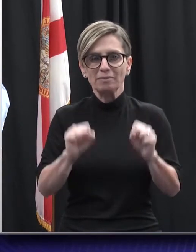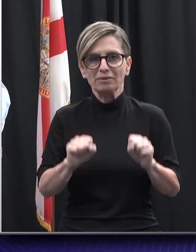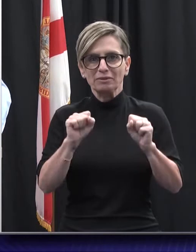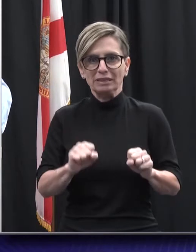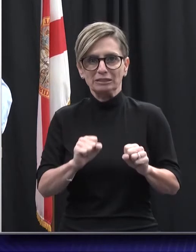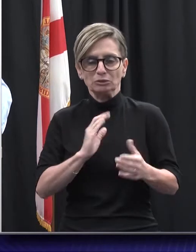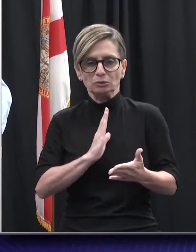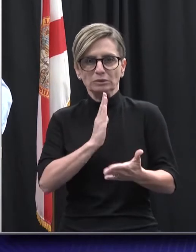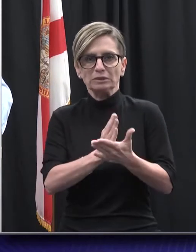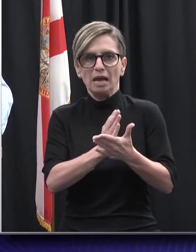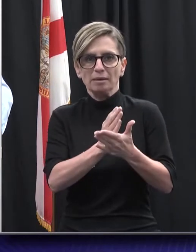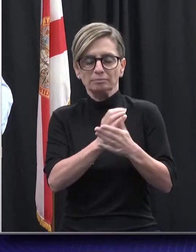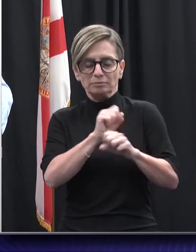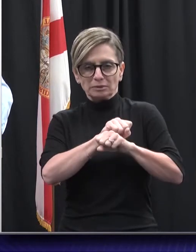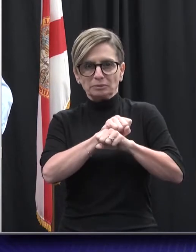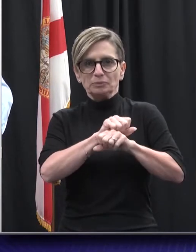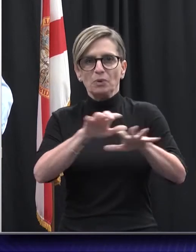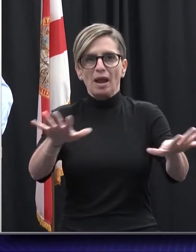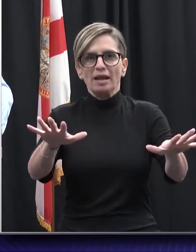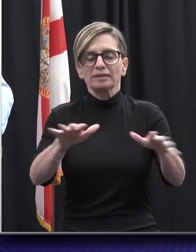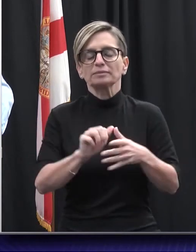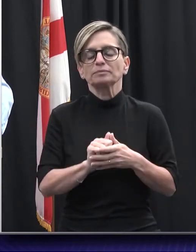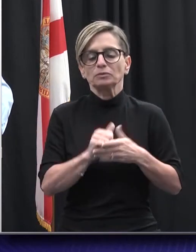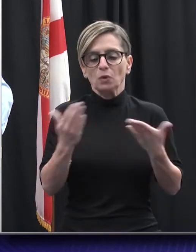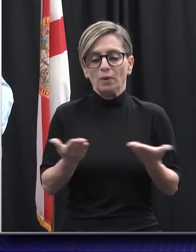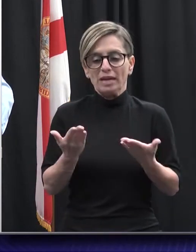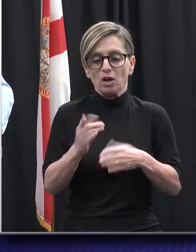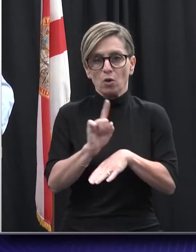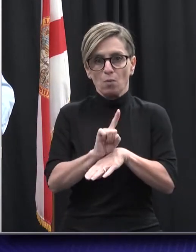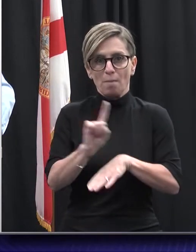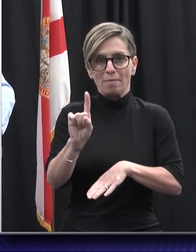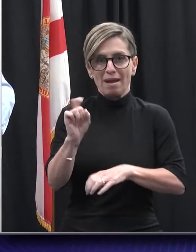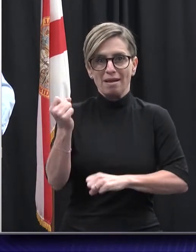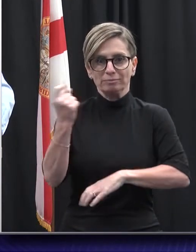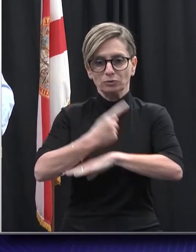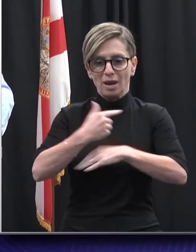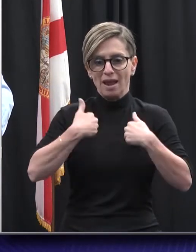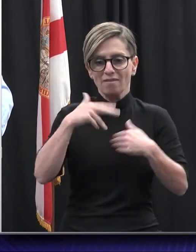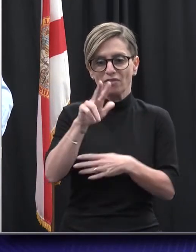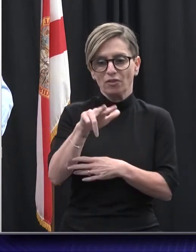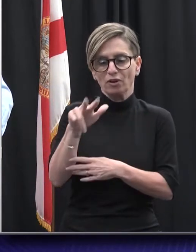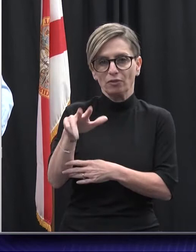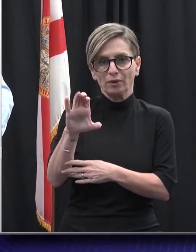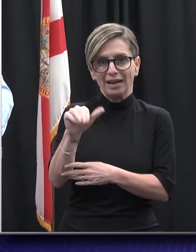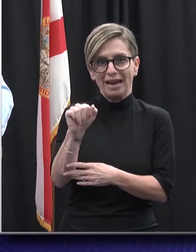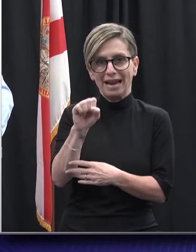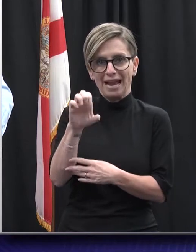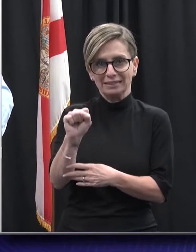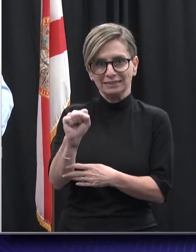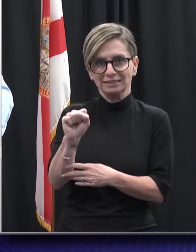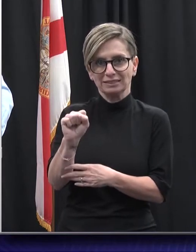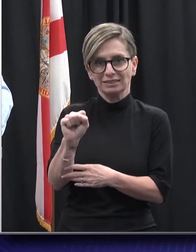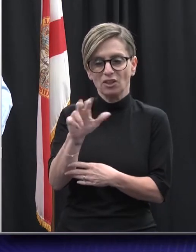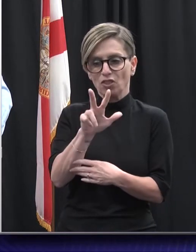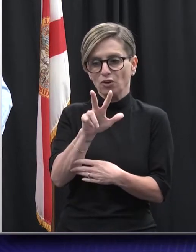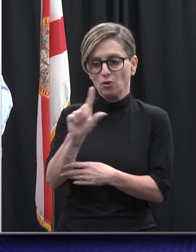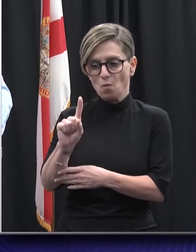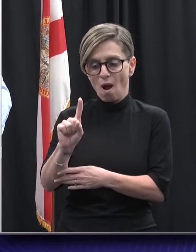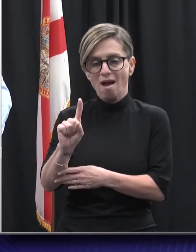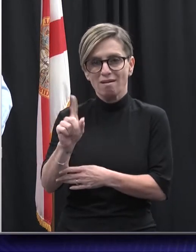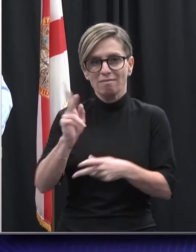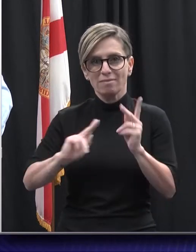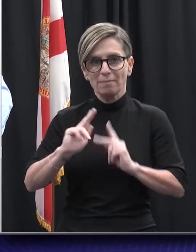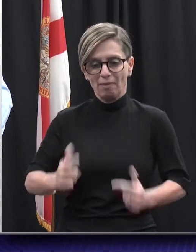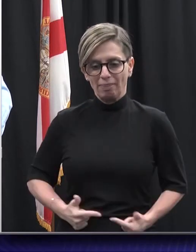Lucie County, as of 1 p.m. today, we have 33 cases. 31 are of St. Lucie residents, 2